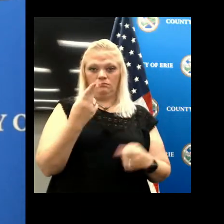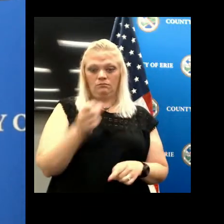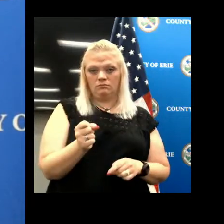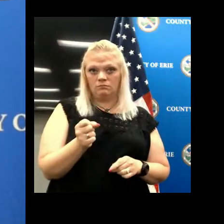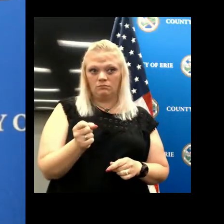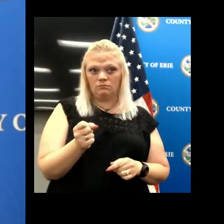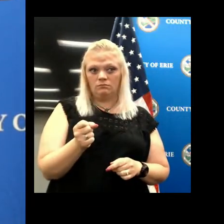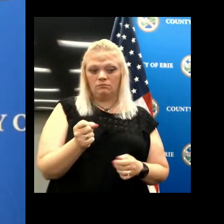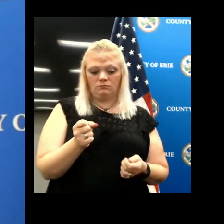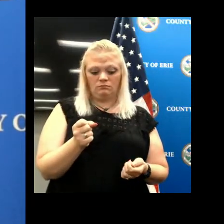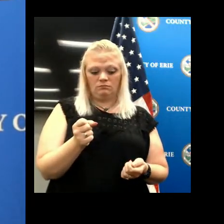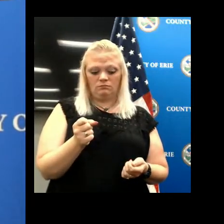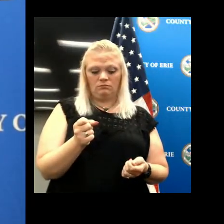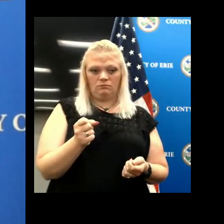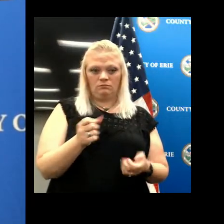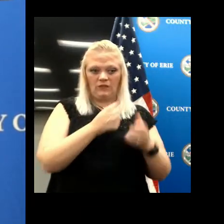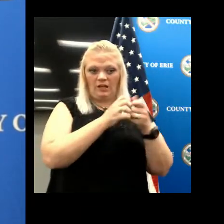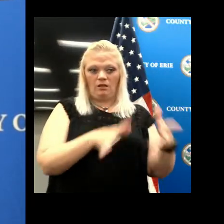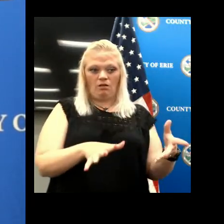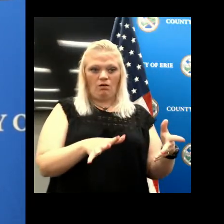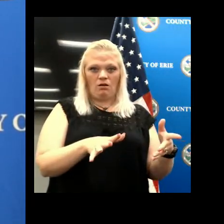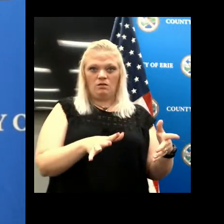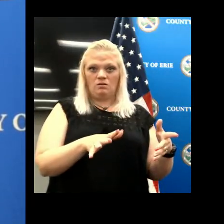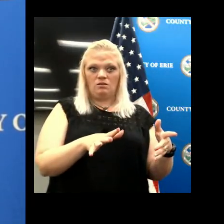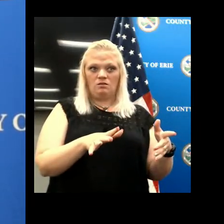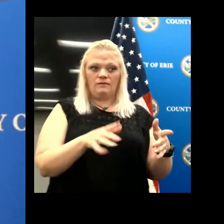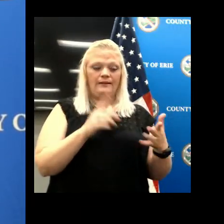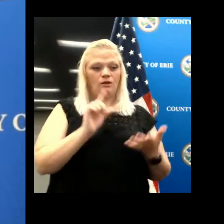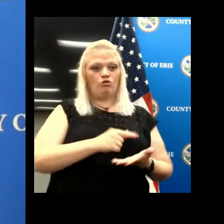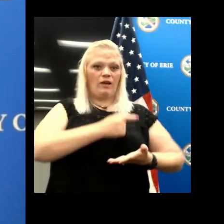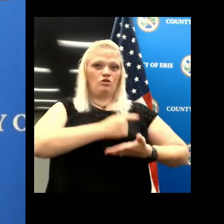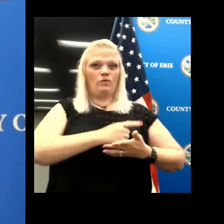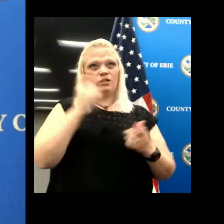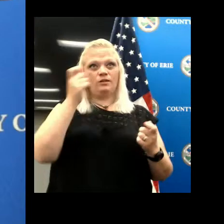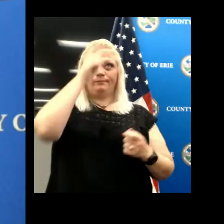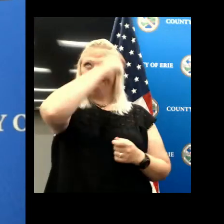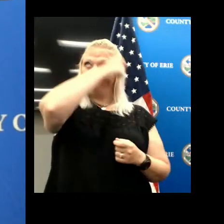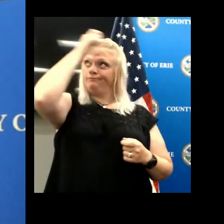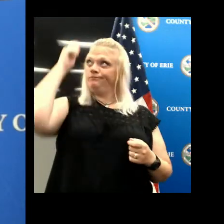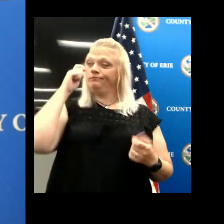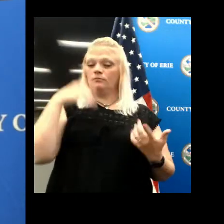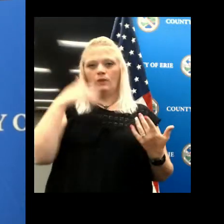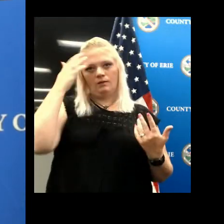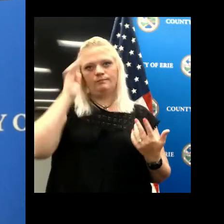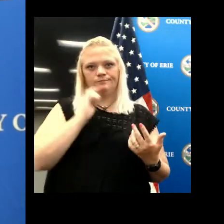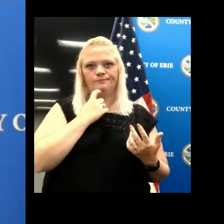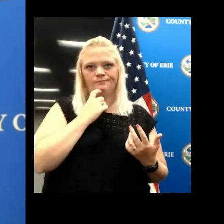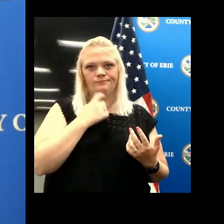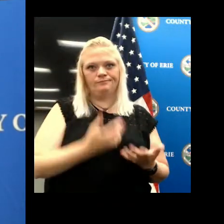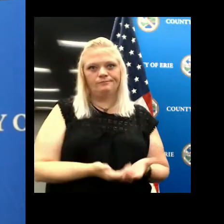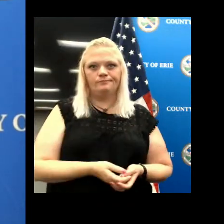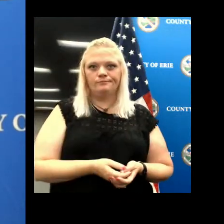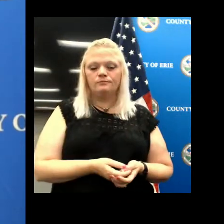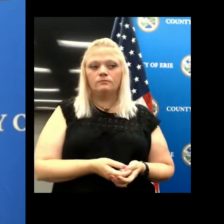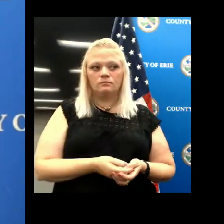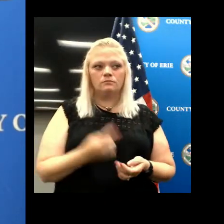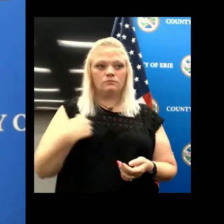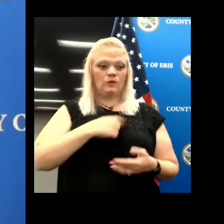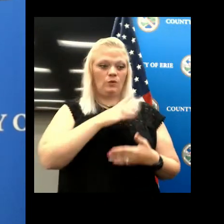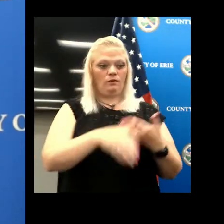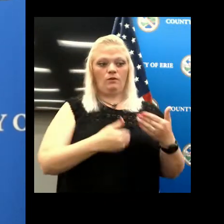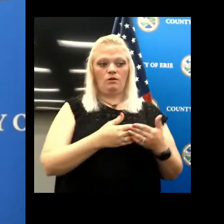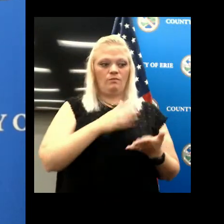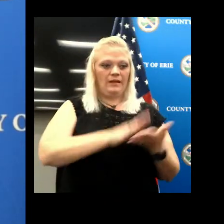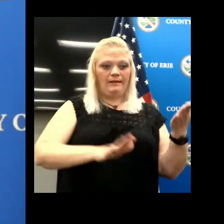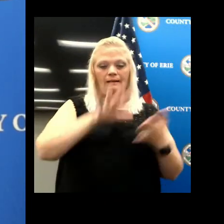school and lost their graduation ceremonies and the like, so they know how serious this is. We've all been